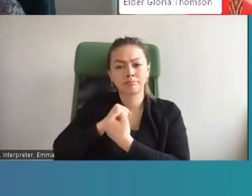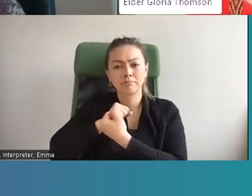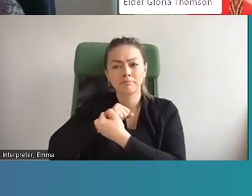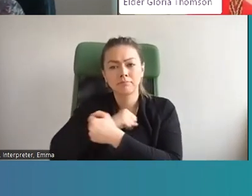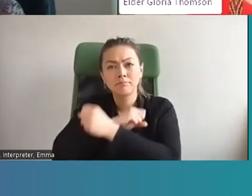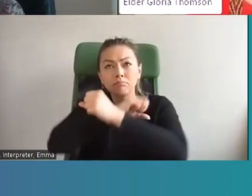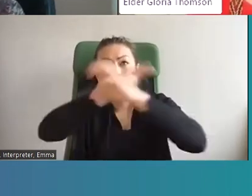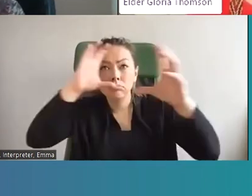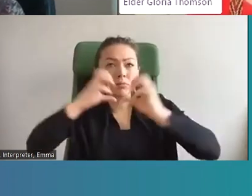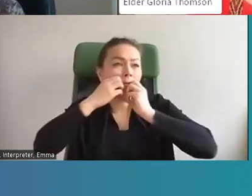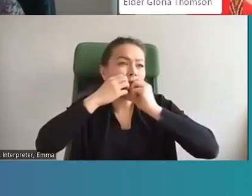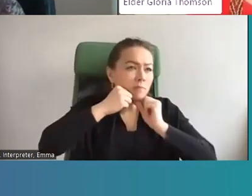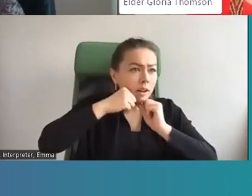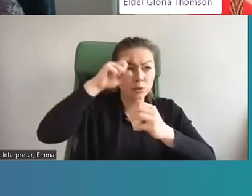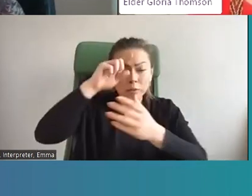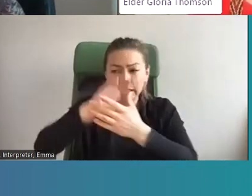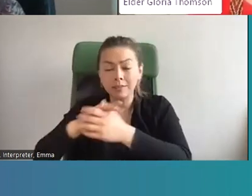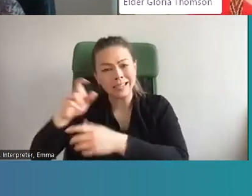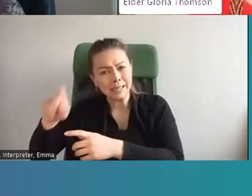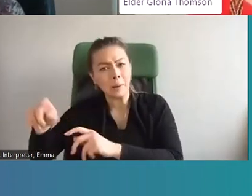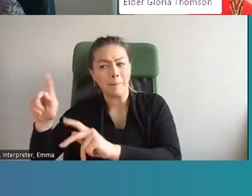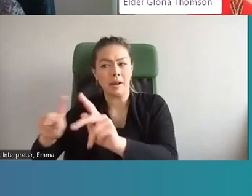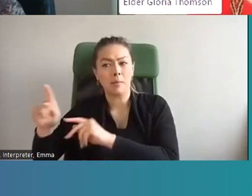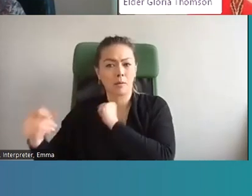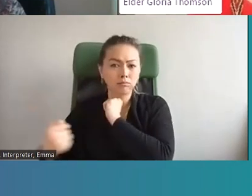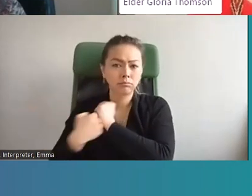build those attitudes and those behaviors.